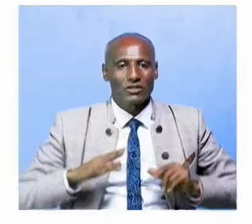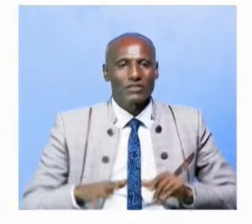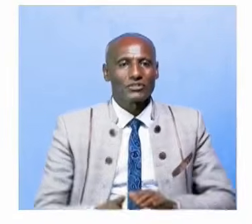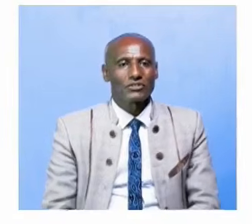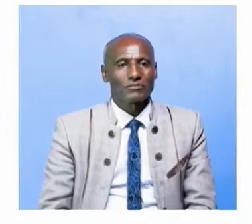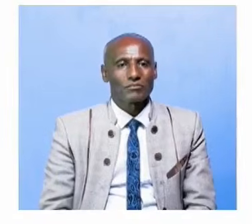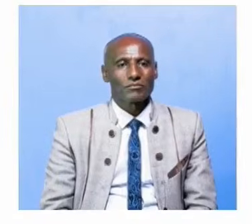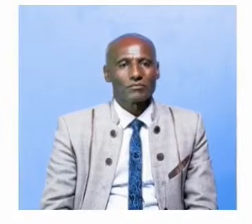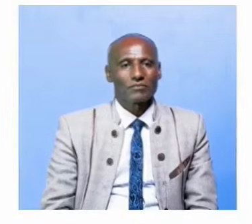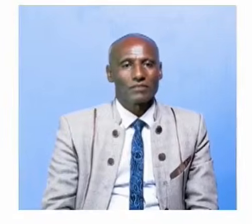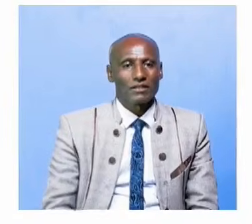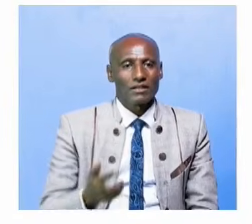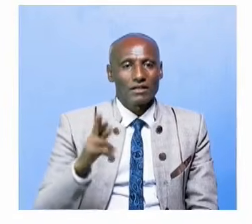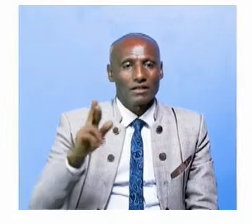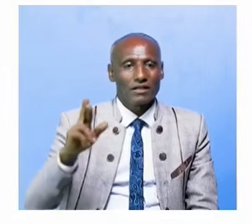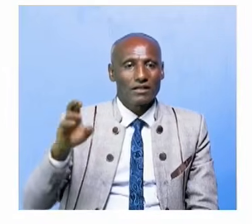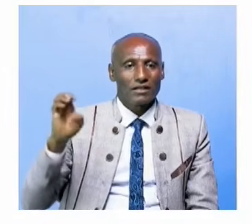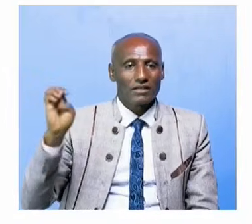recreation